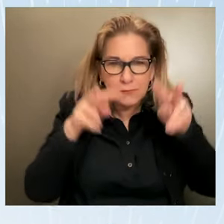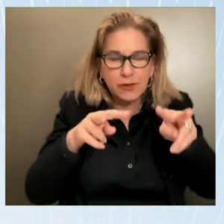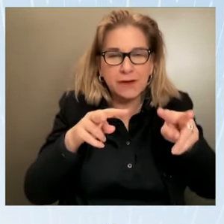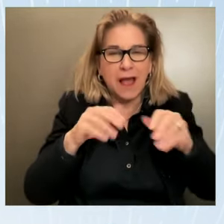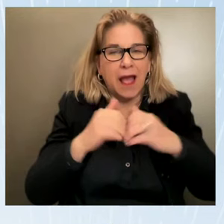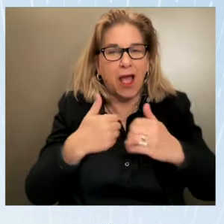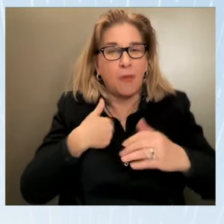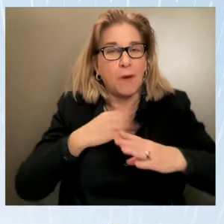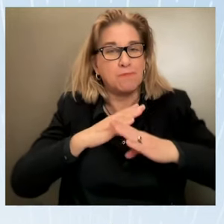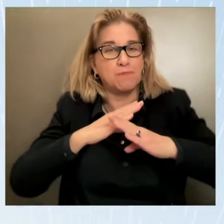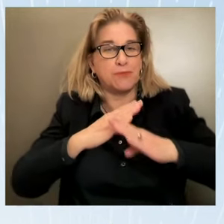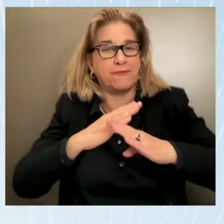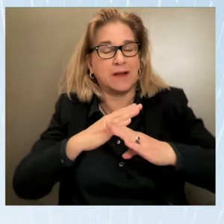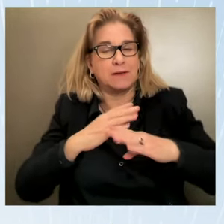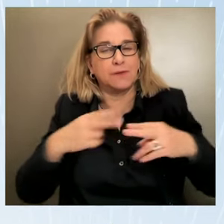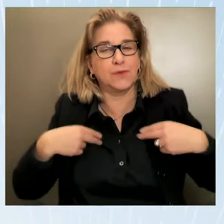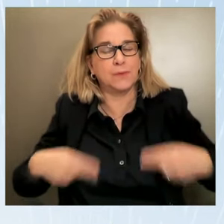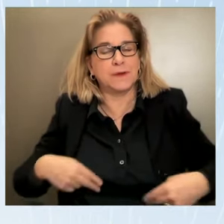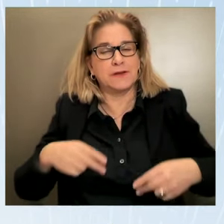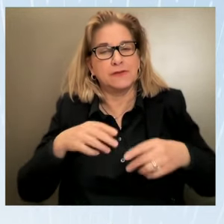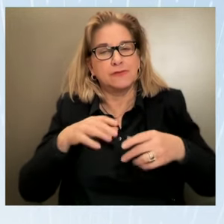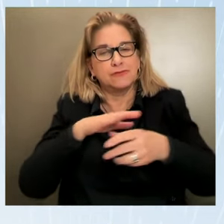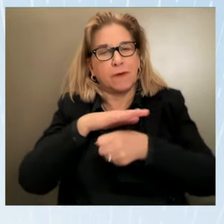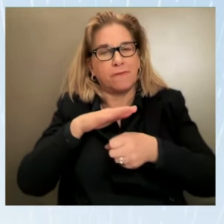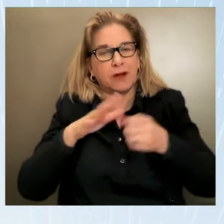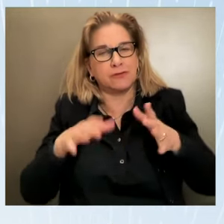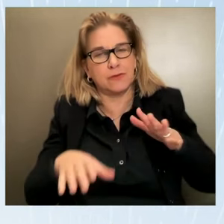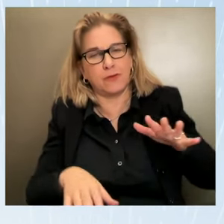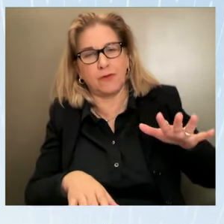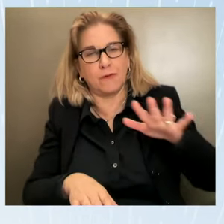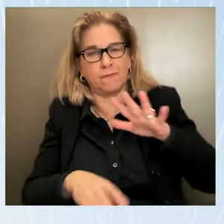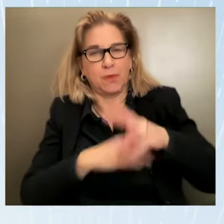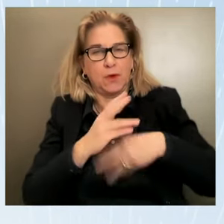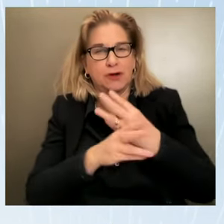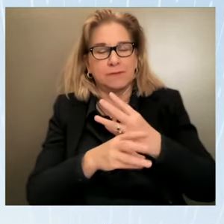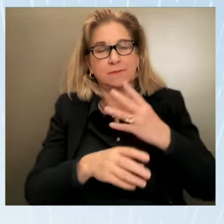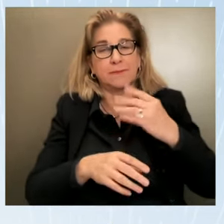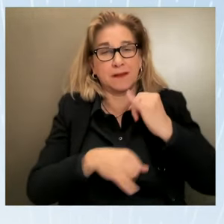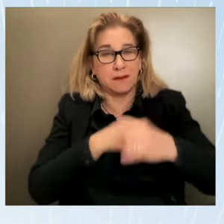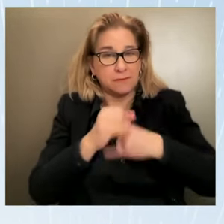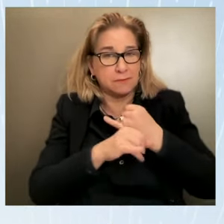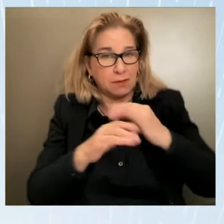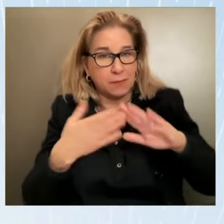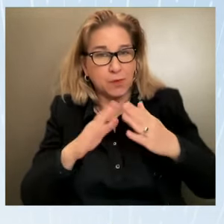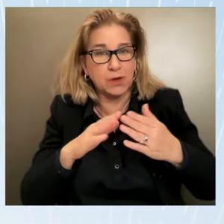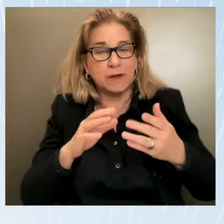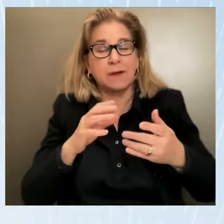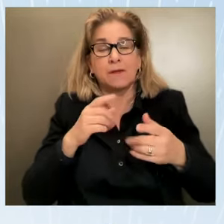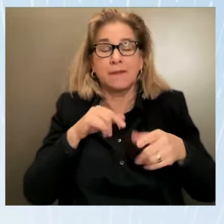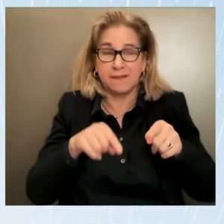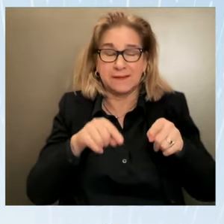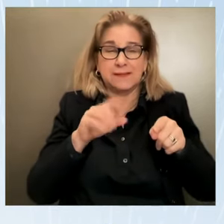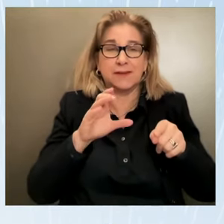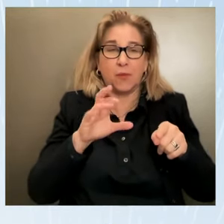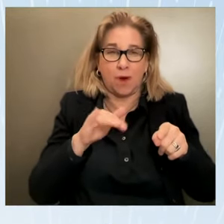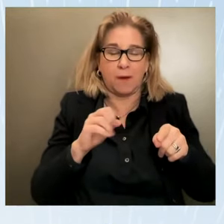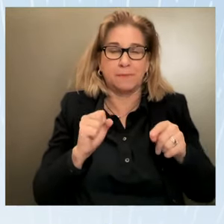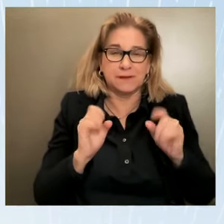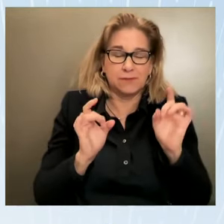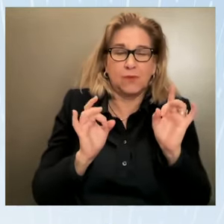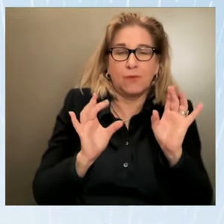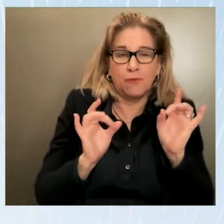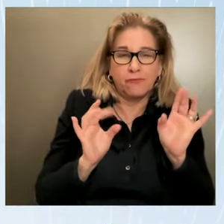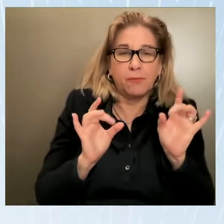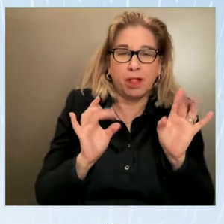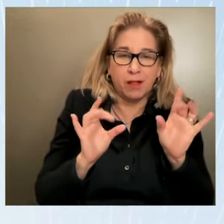crimes. We will continue to look forward to deepening that work and to work with you all to counter this incredibly grave threat. Thanks so